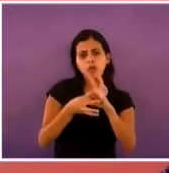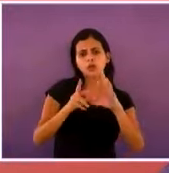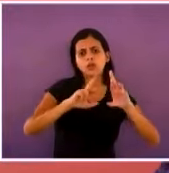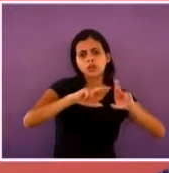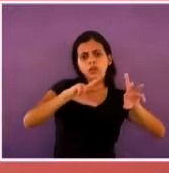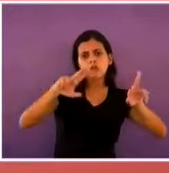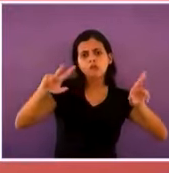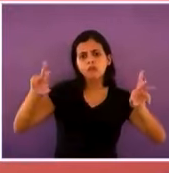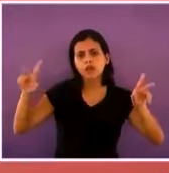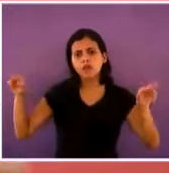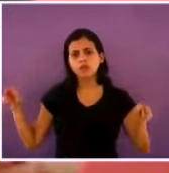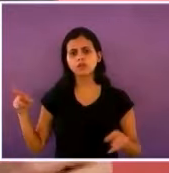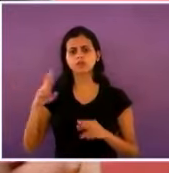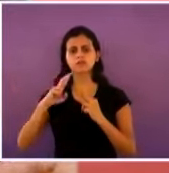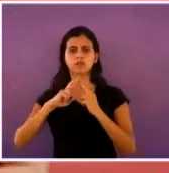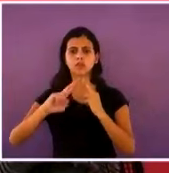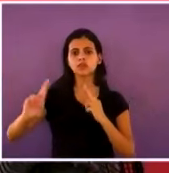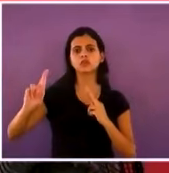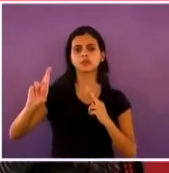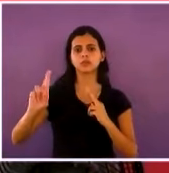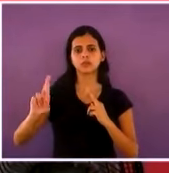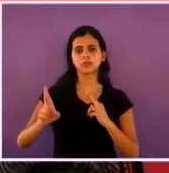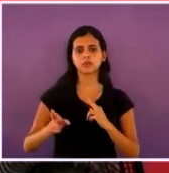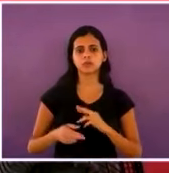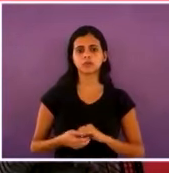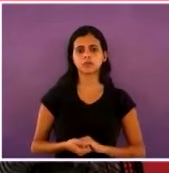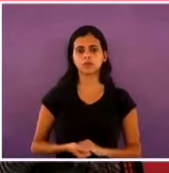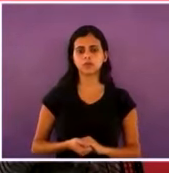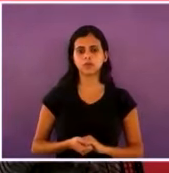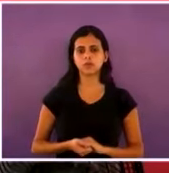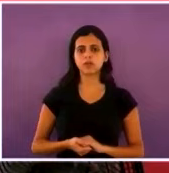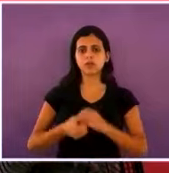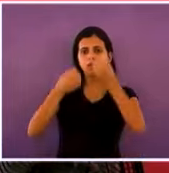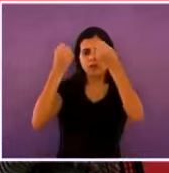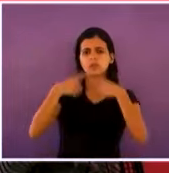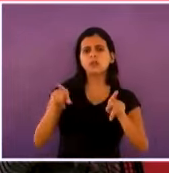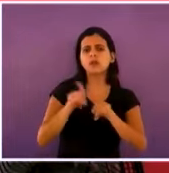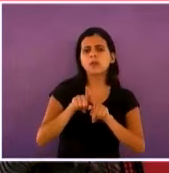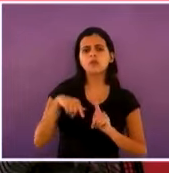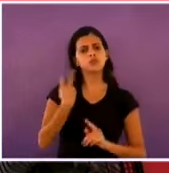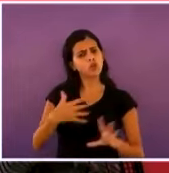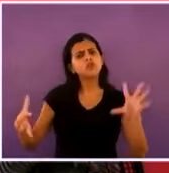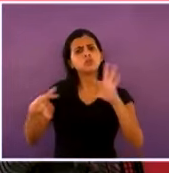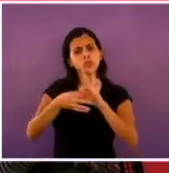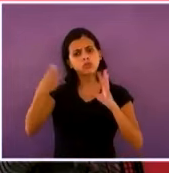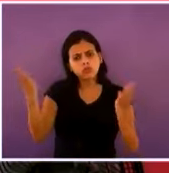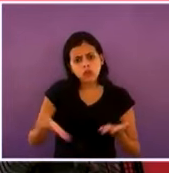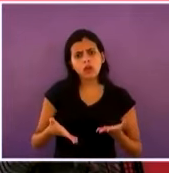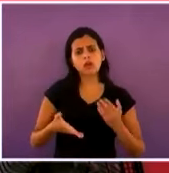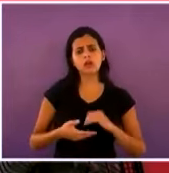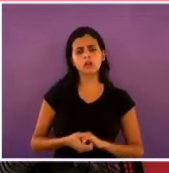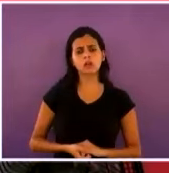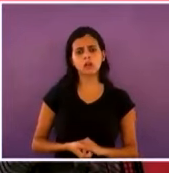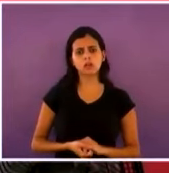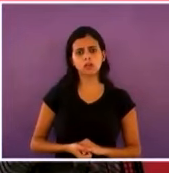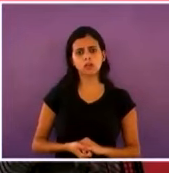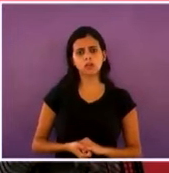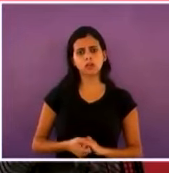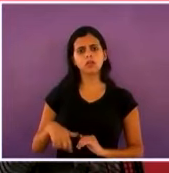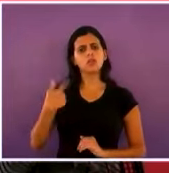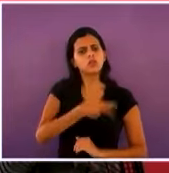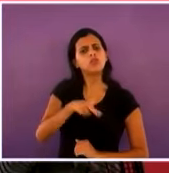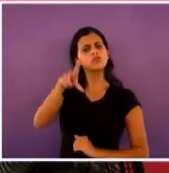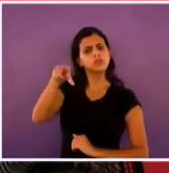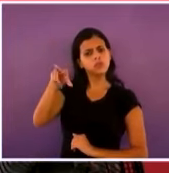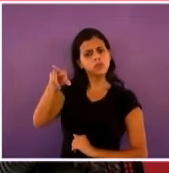modos, diferentes religiões. We are already united, he says. Ele diz, nós já estamos unidos. We are all brothers already. Nós